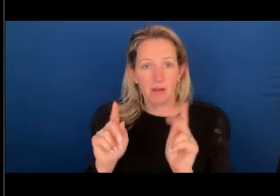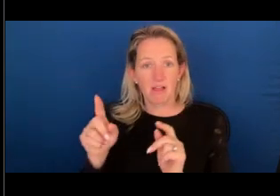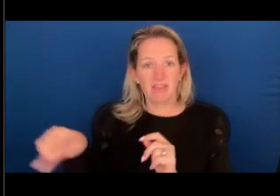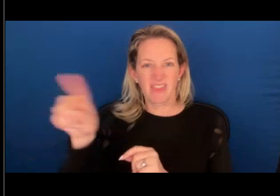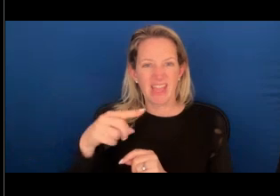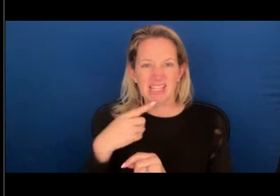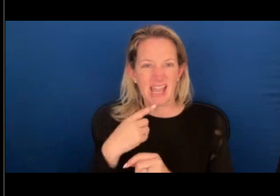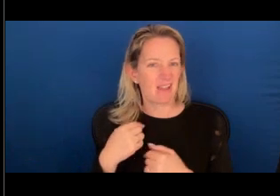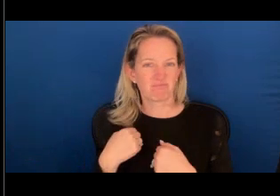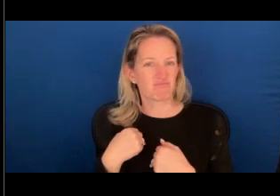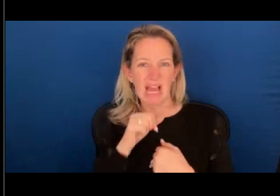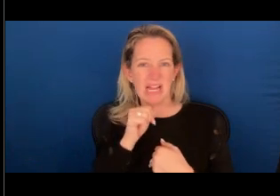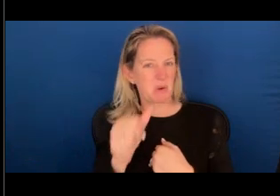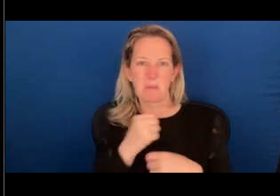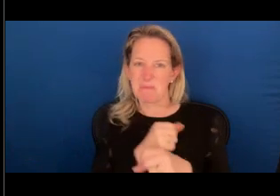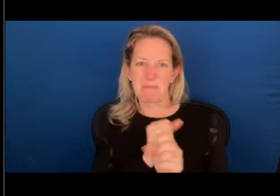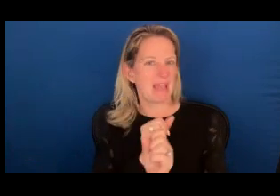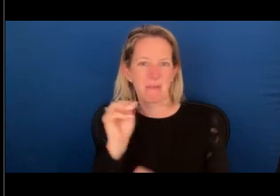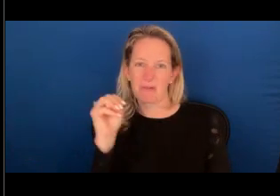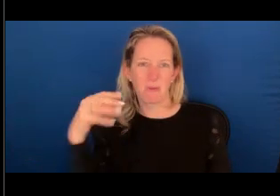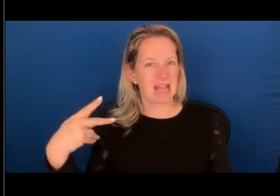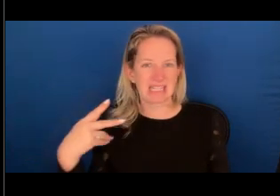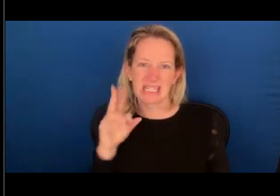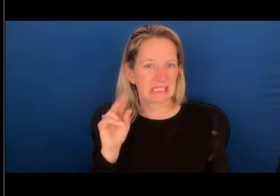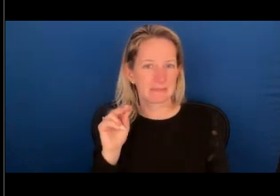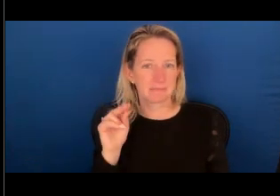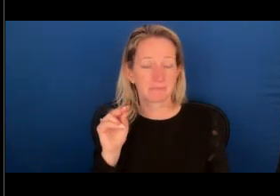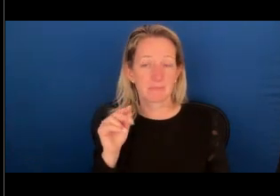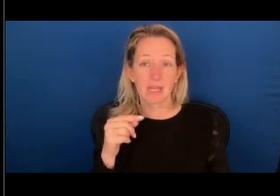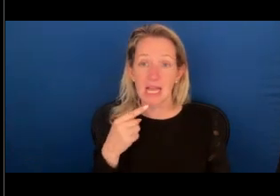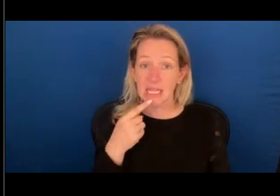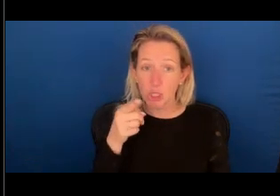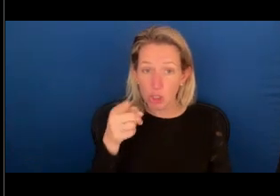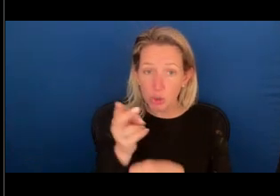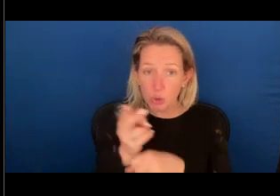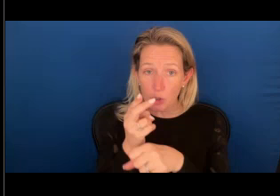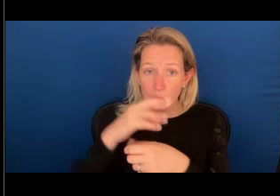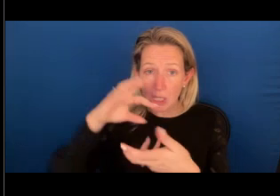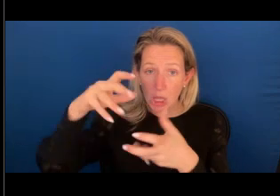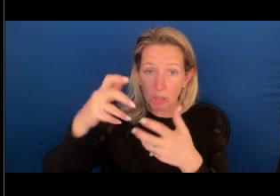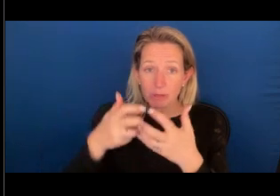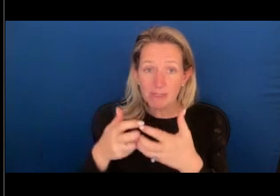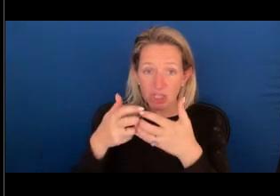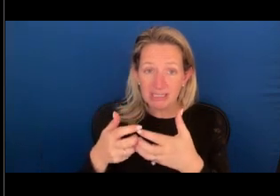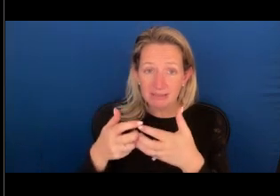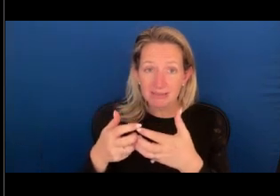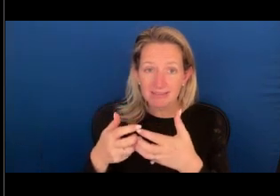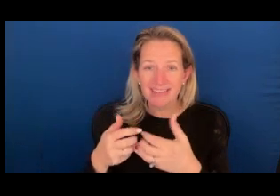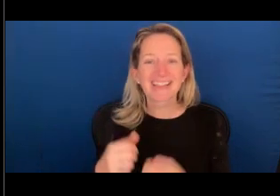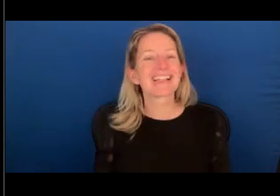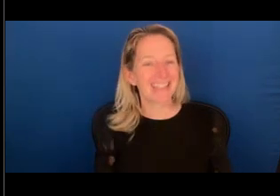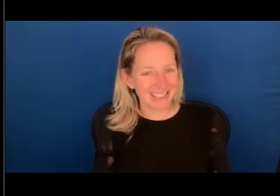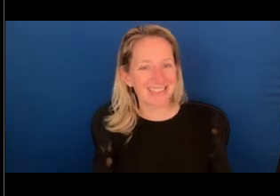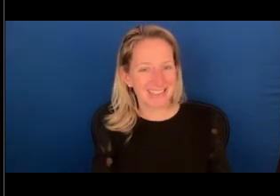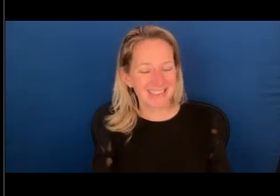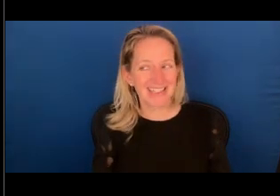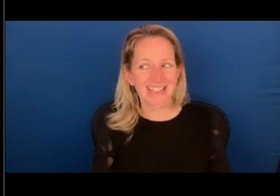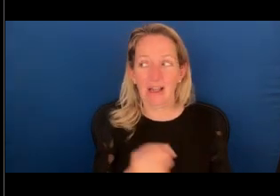of microplastics. Then I ask, do you use a laundry machine? And they say yes. And I say, you